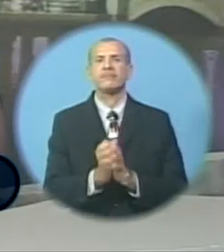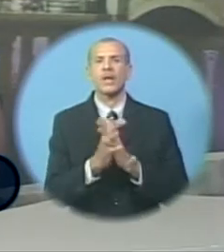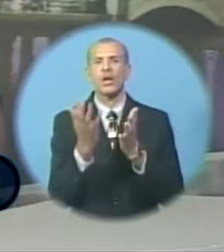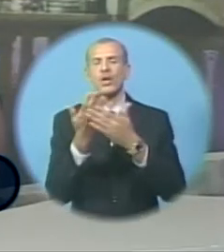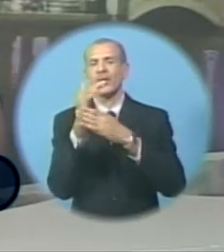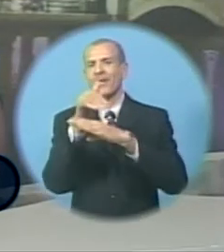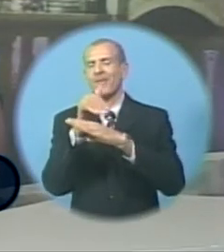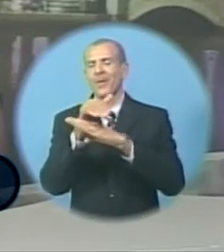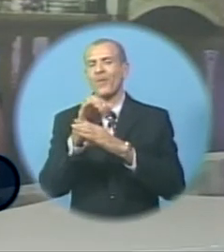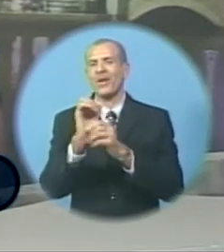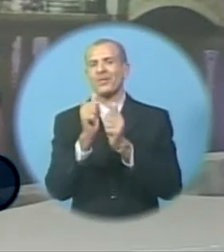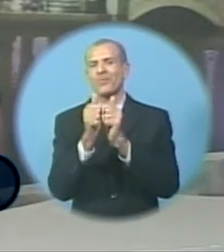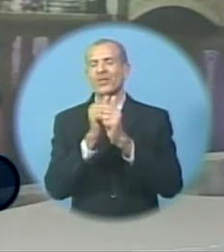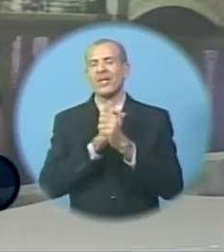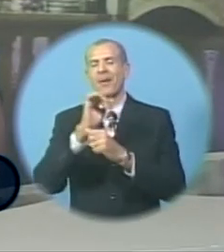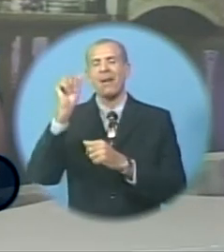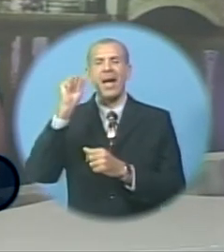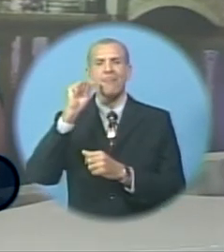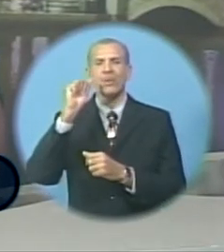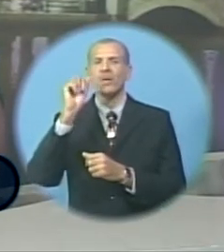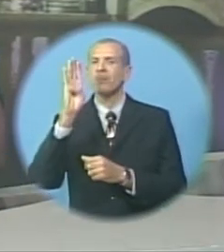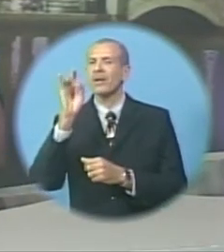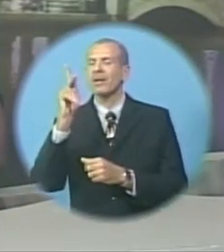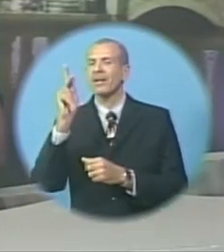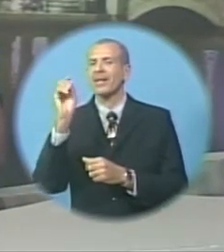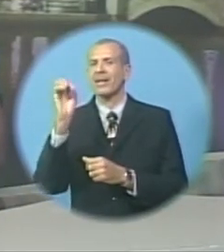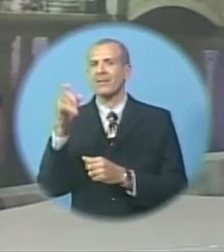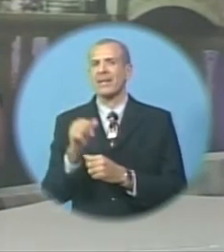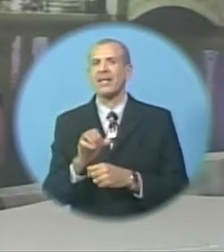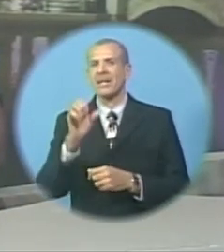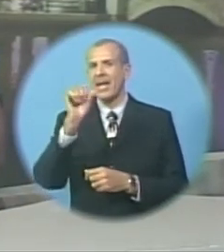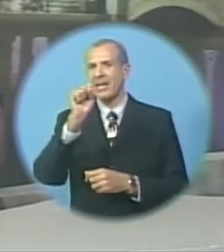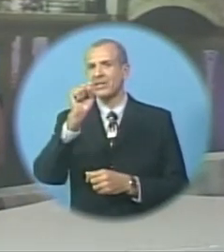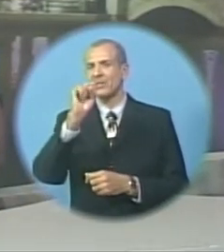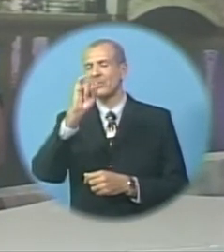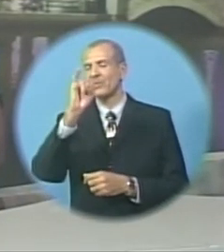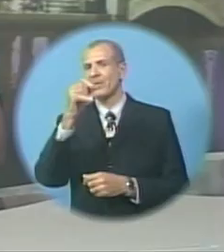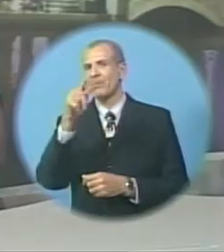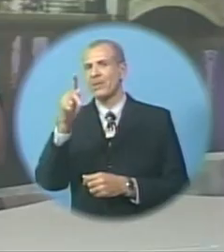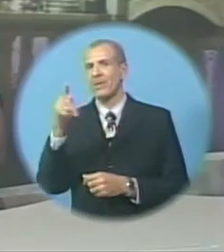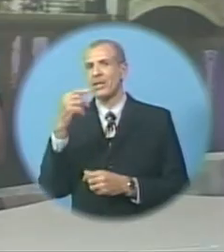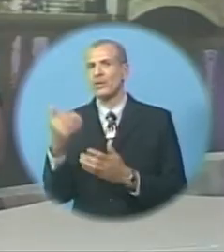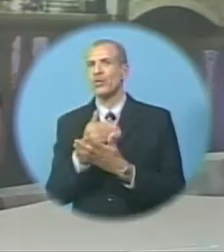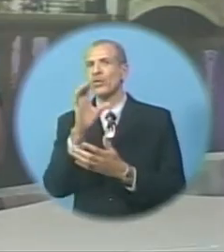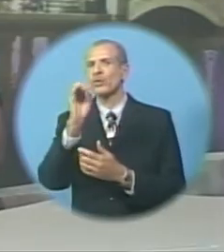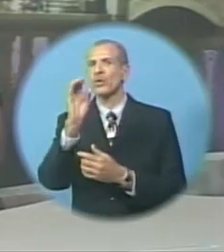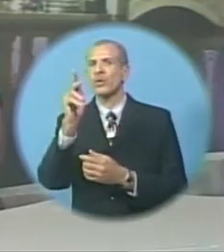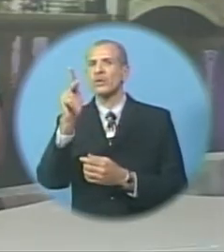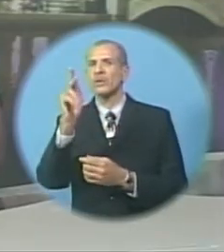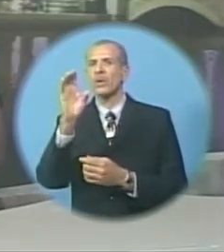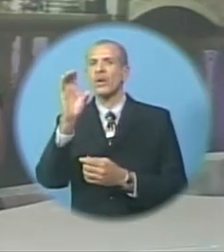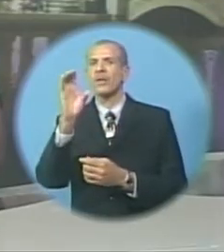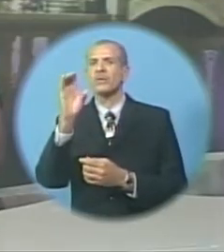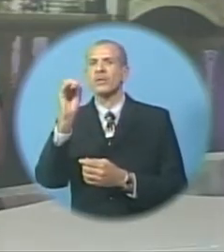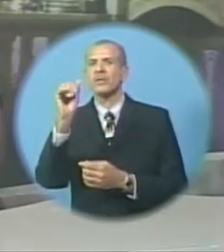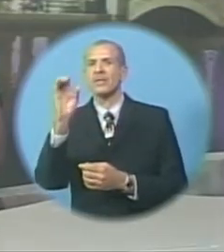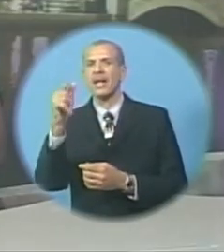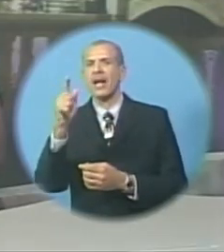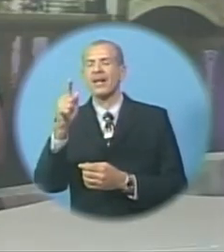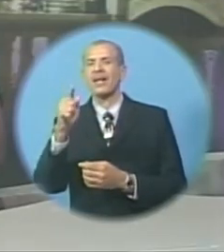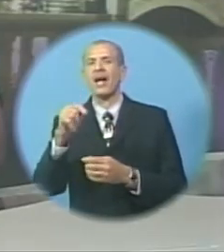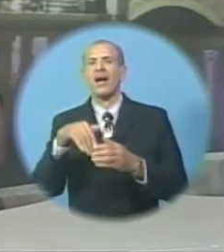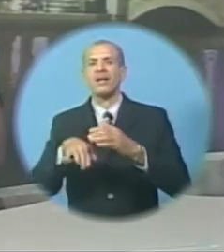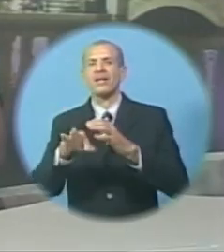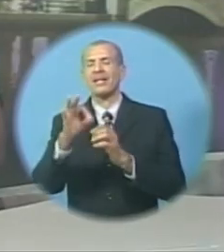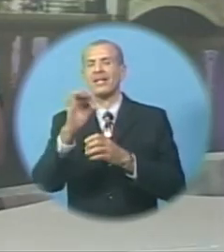Good evening with sports. I'm Anne-Marie Burke. The Samuel Jackman Prescott Polytechnic are the new Coca-Cola Under-19 football champions.